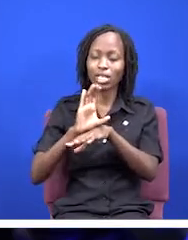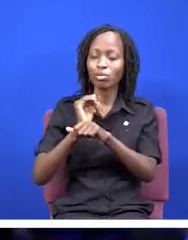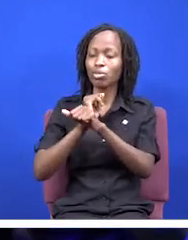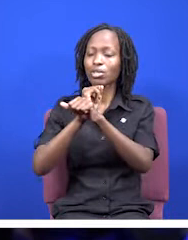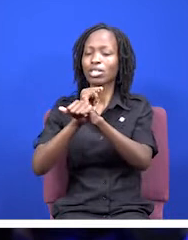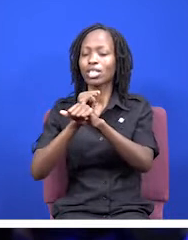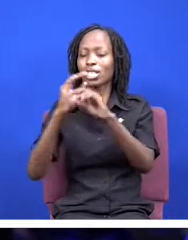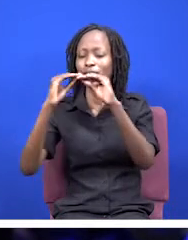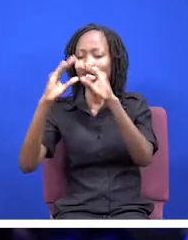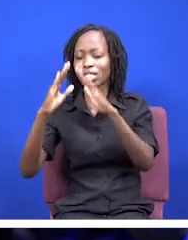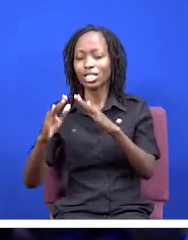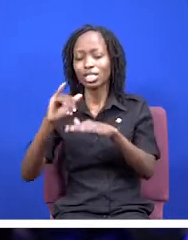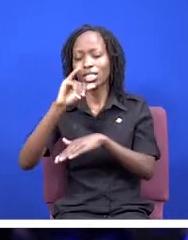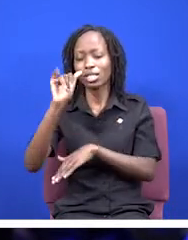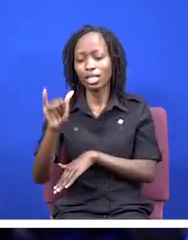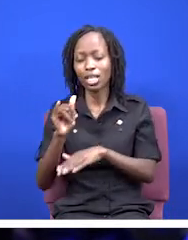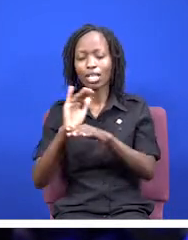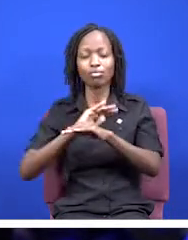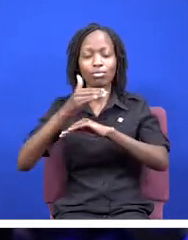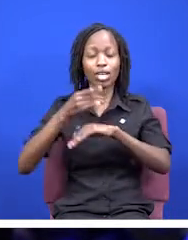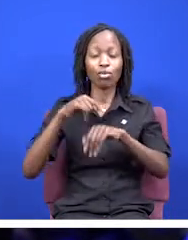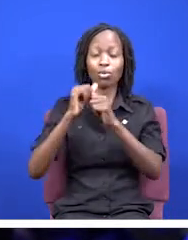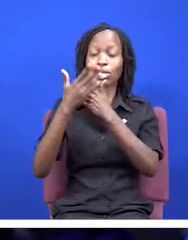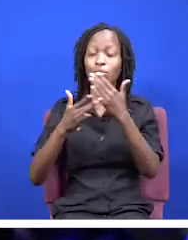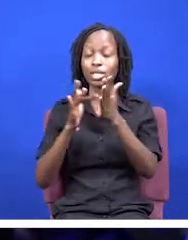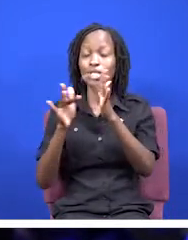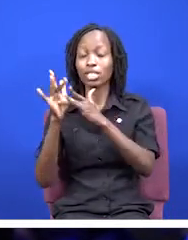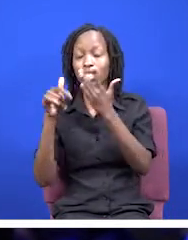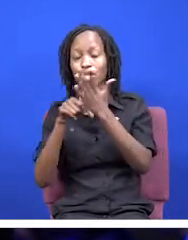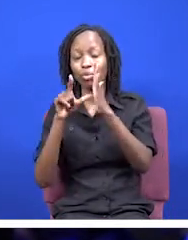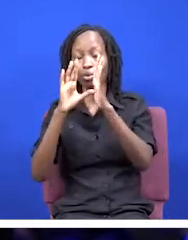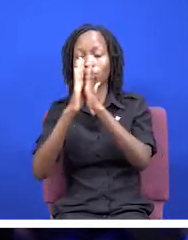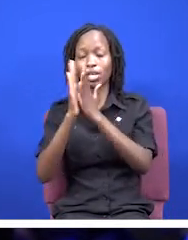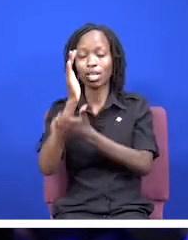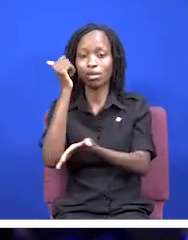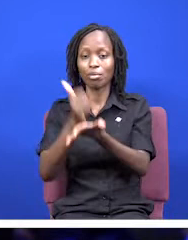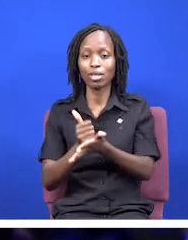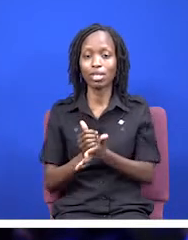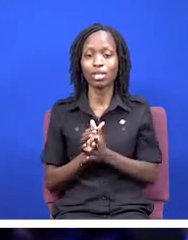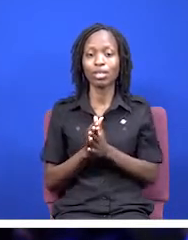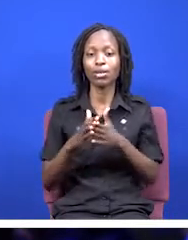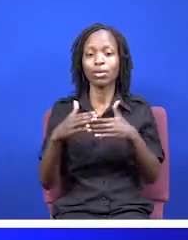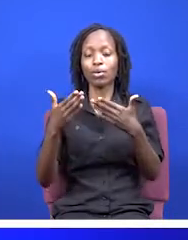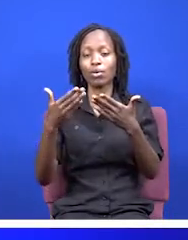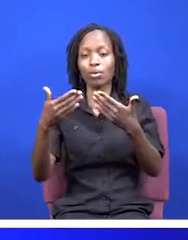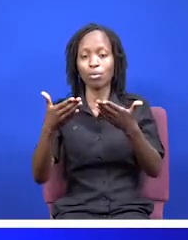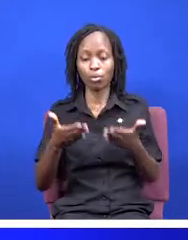church, protect Chaji, and cover us with the blood. In Jesus' name, pray. Amen.